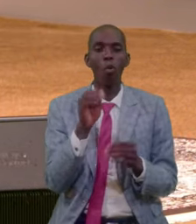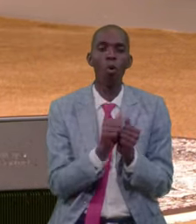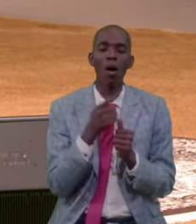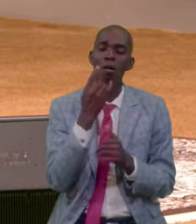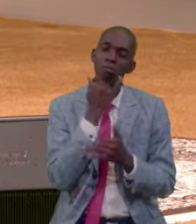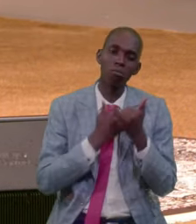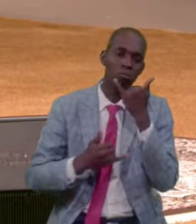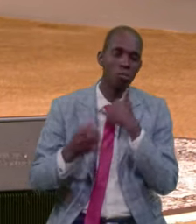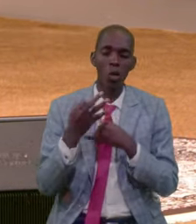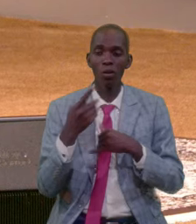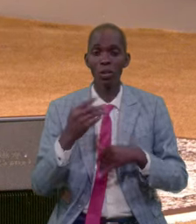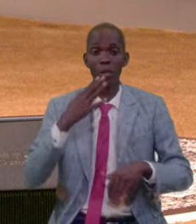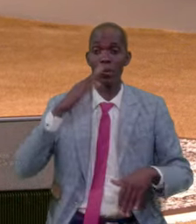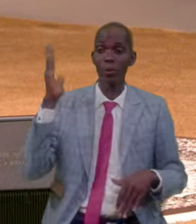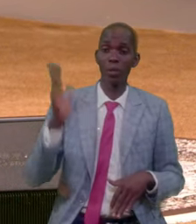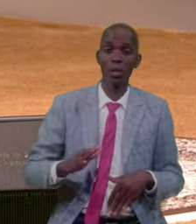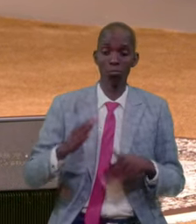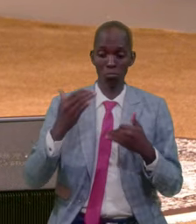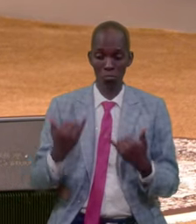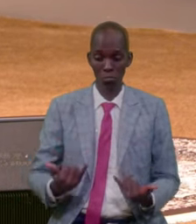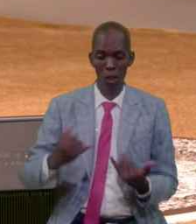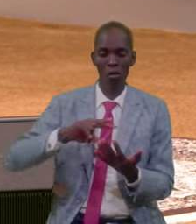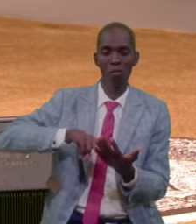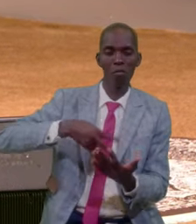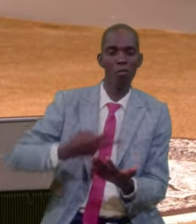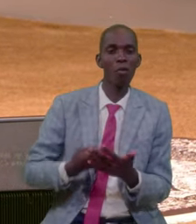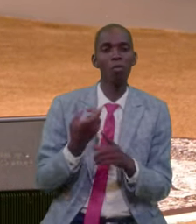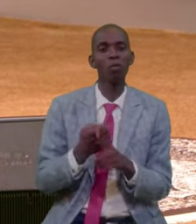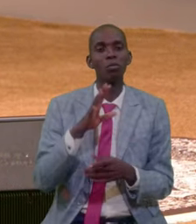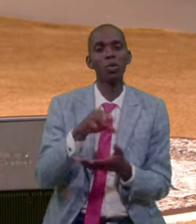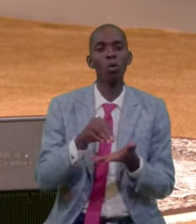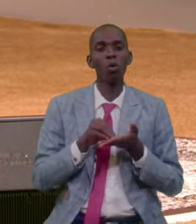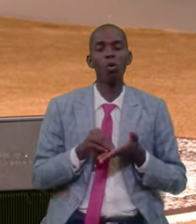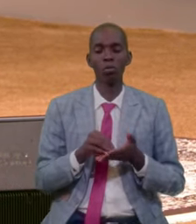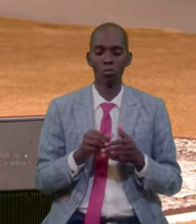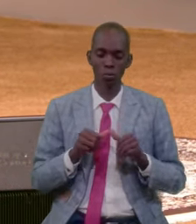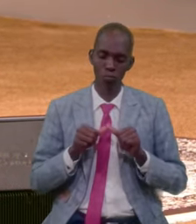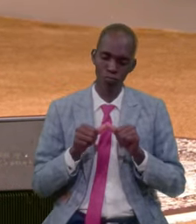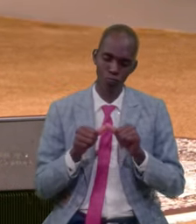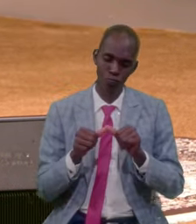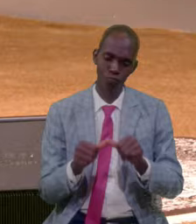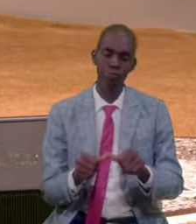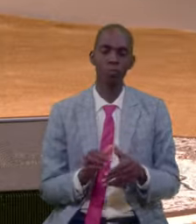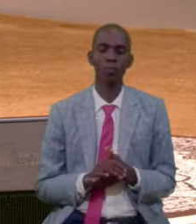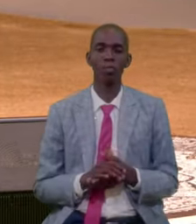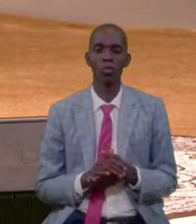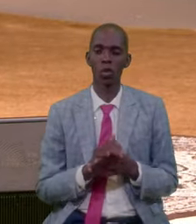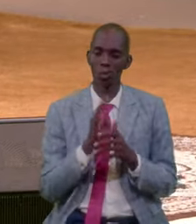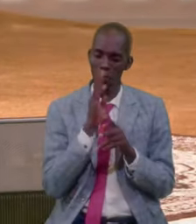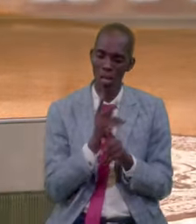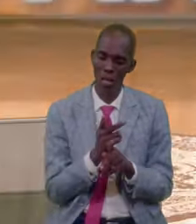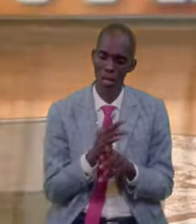of the wicked, fall from your own steadfastness. Watch it all